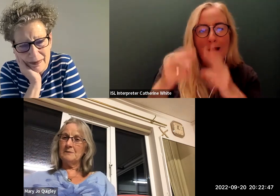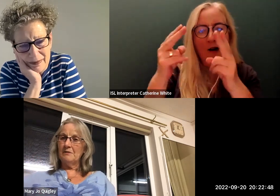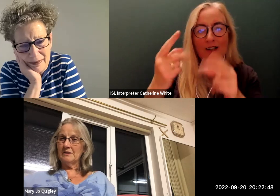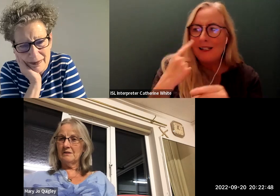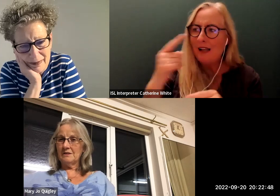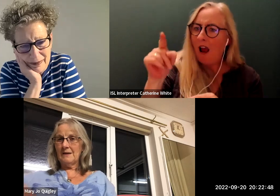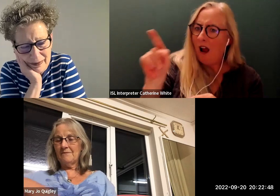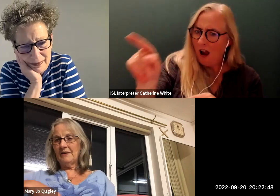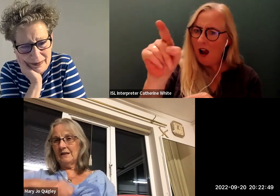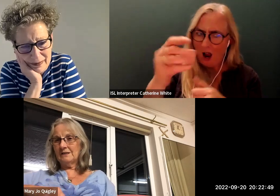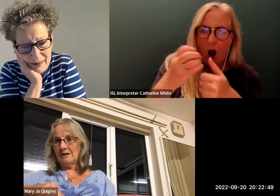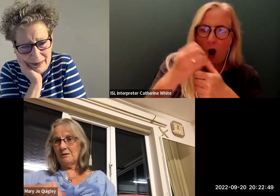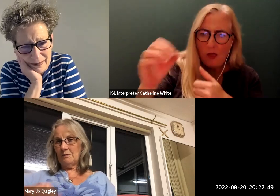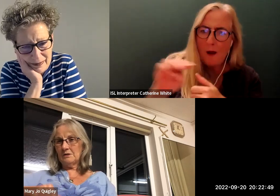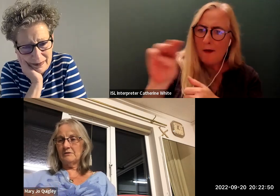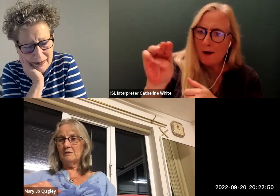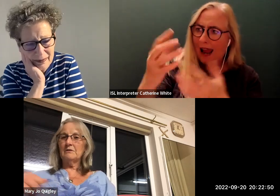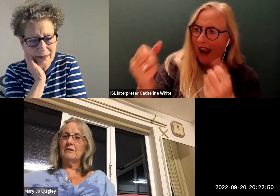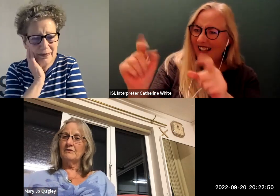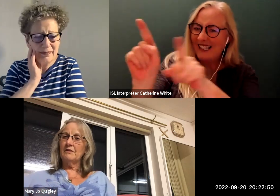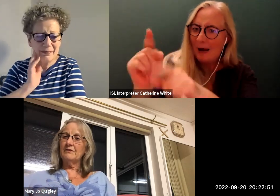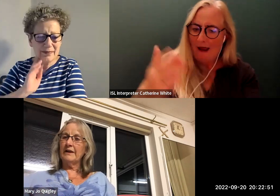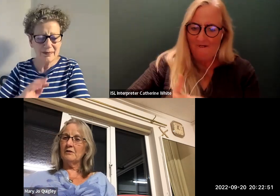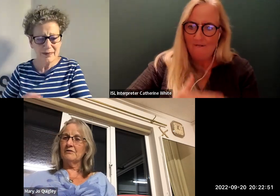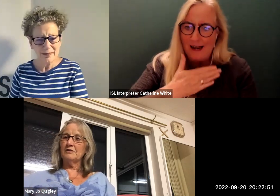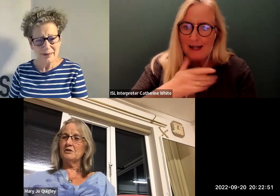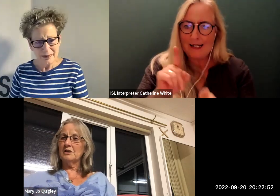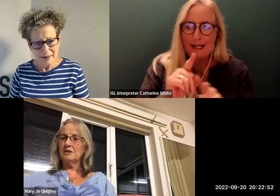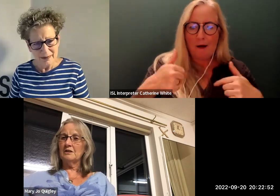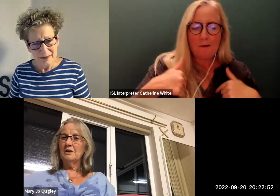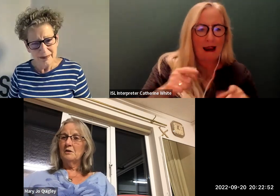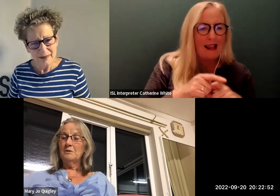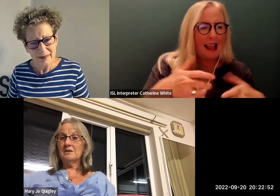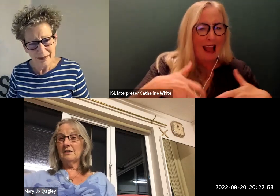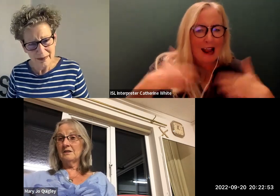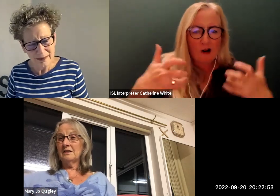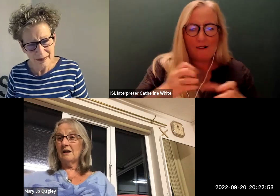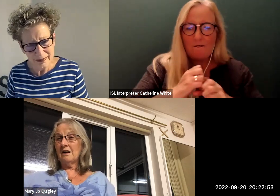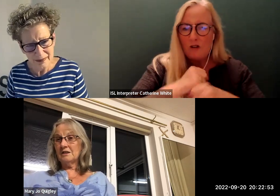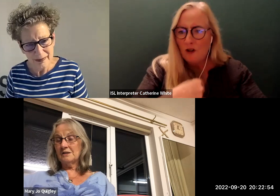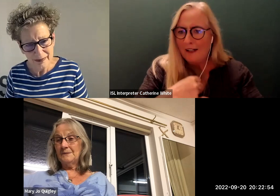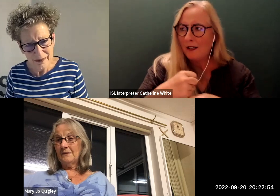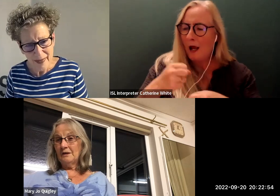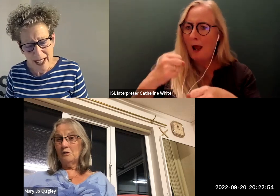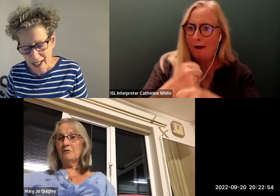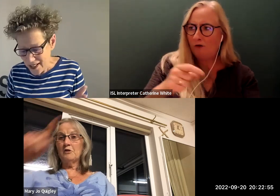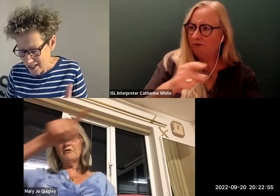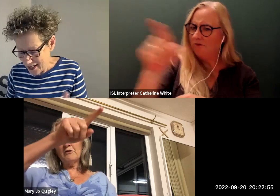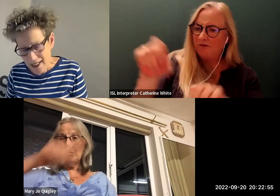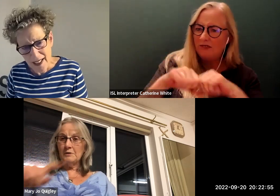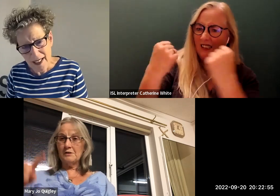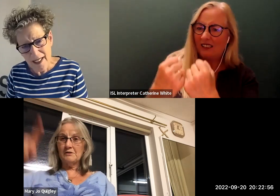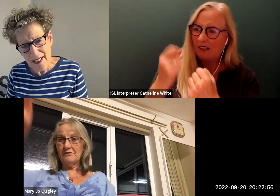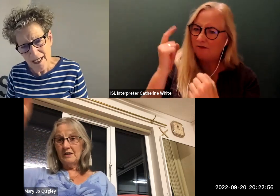people experiencing the same feelings as I was, of, you know, of anger and frustration with society at large, you know, and,